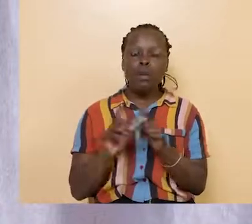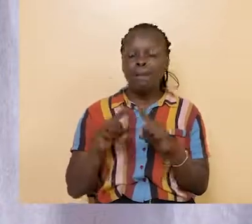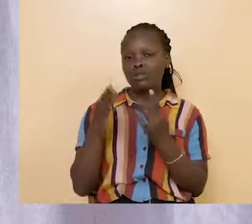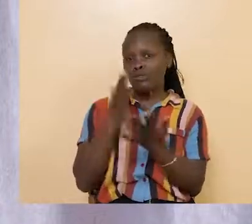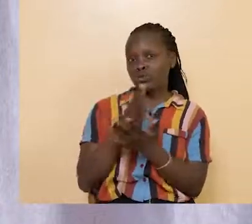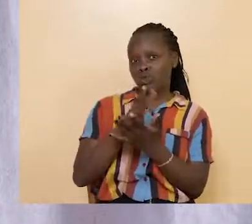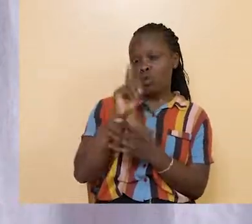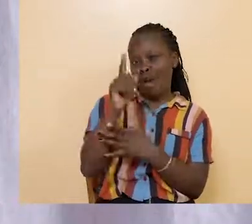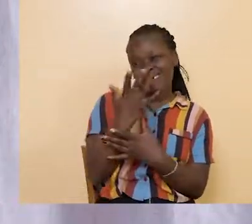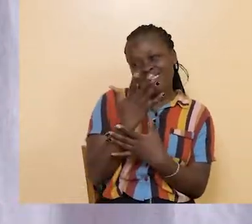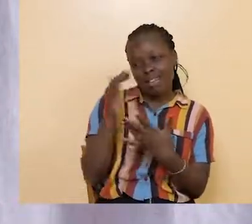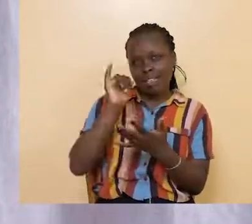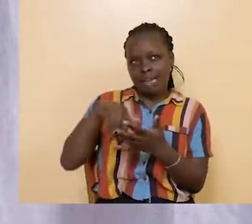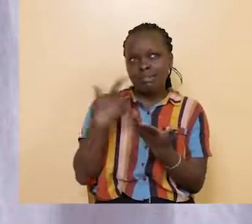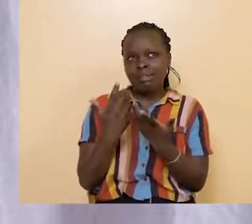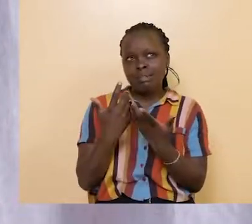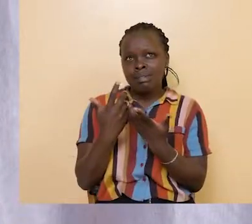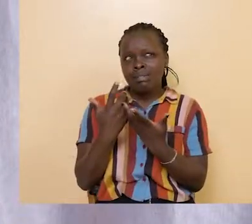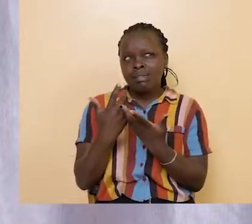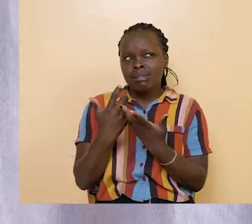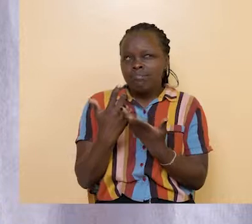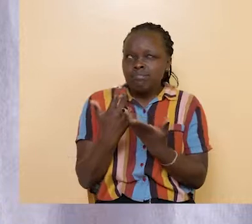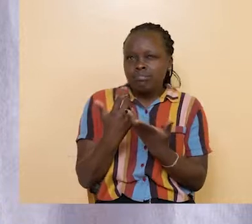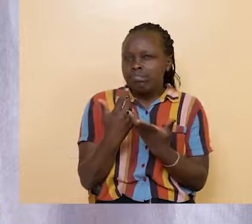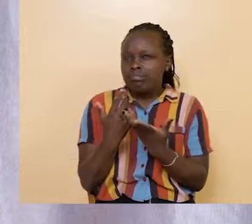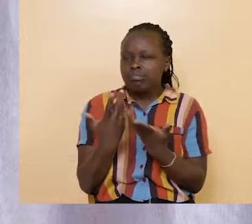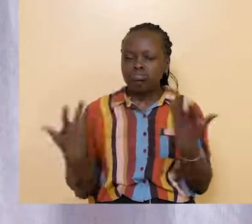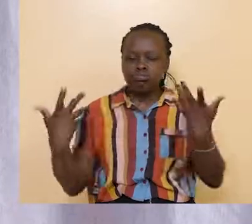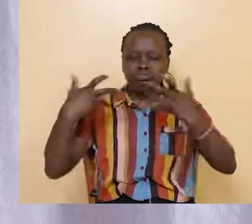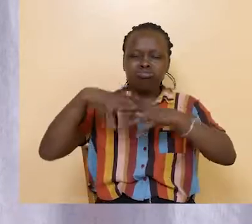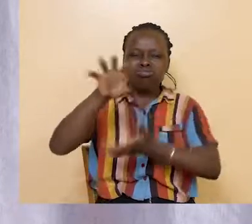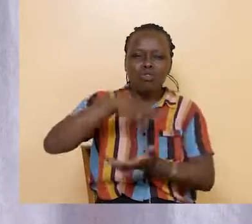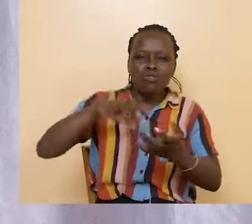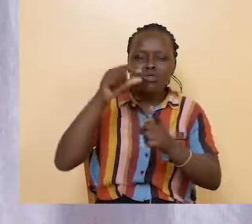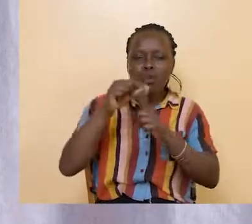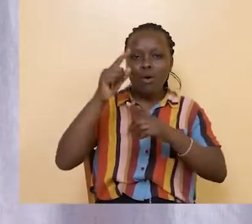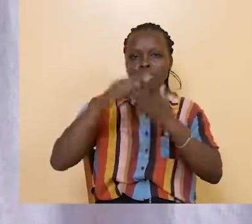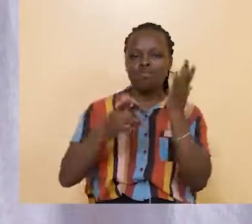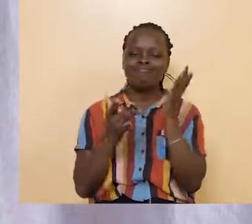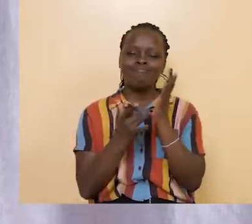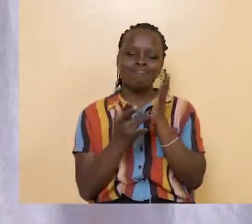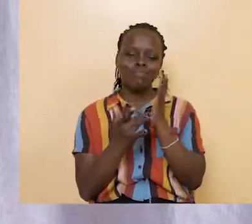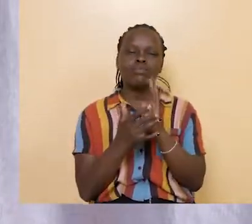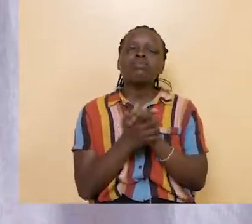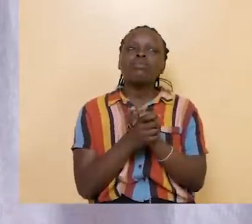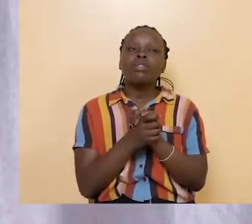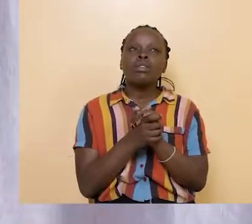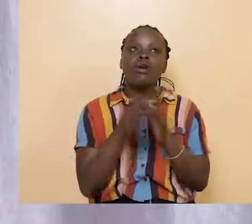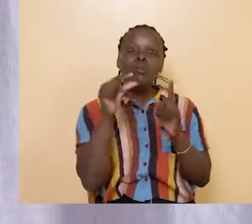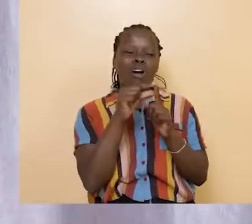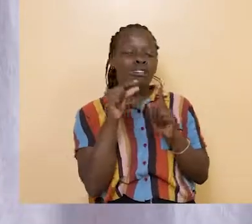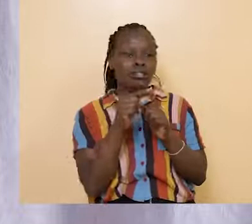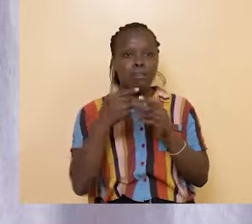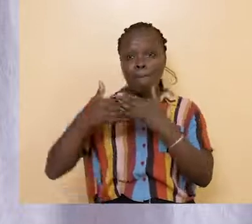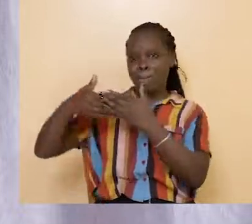has complicated words for all of us in the day that we live in is technology, right? Words don't necessarily mean